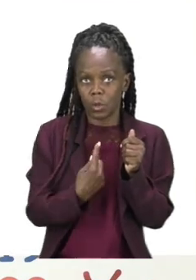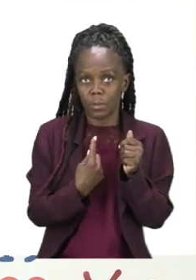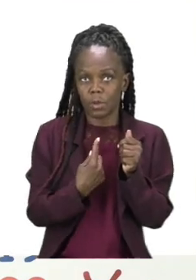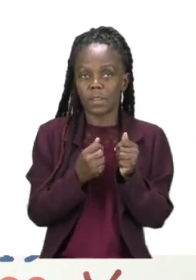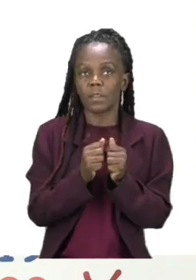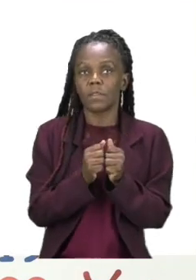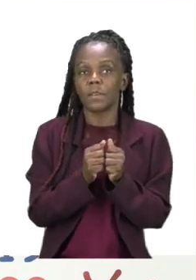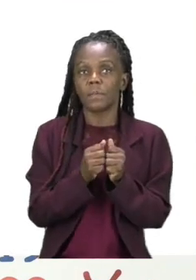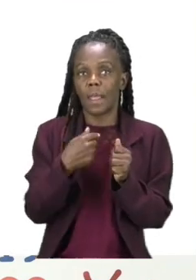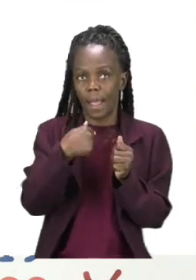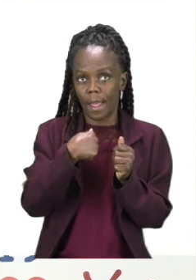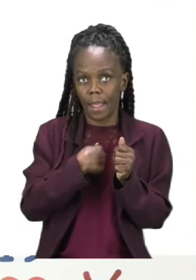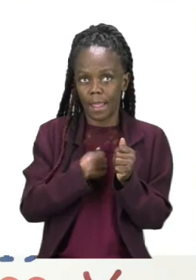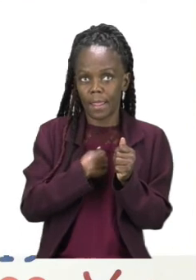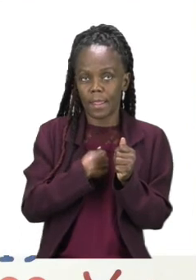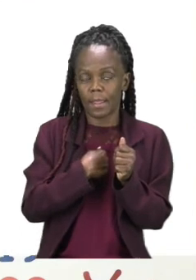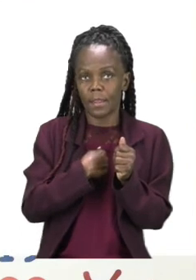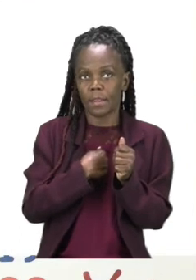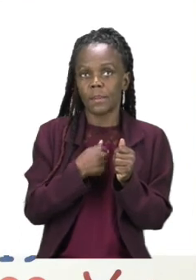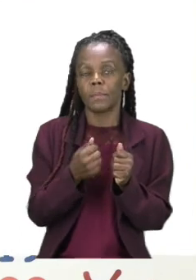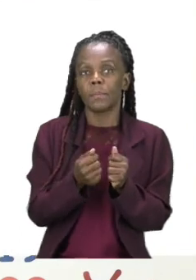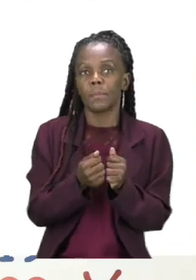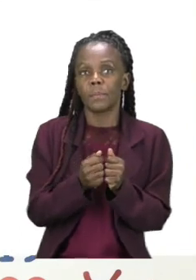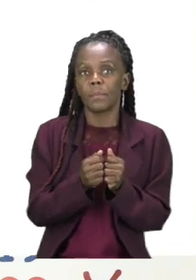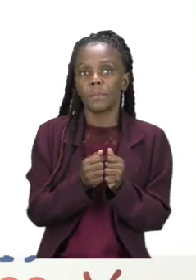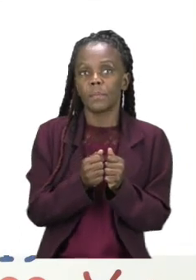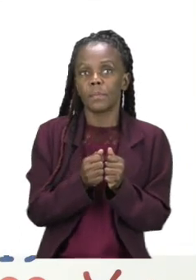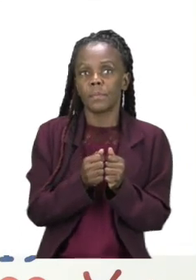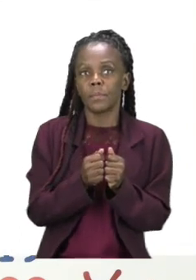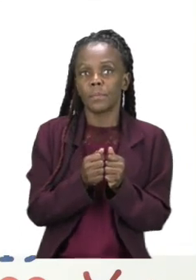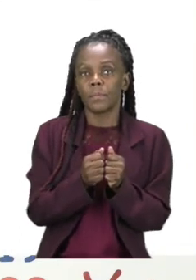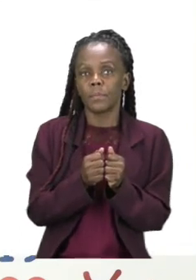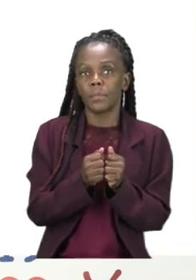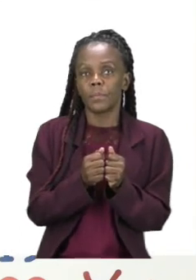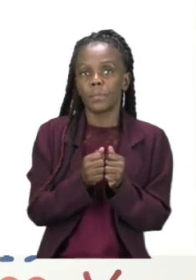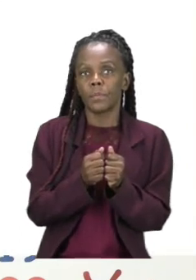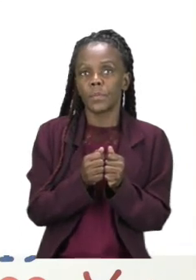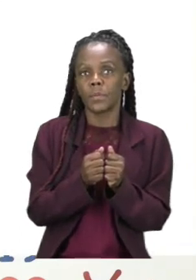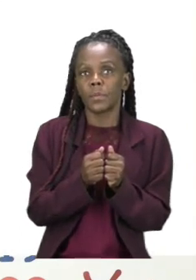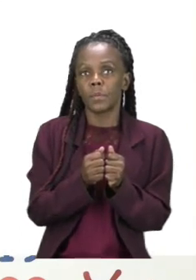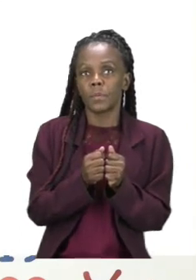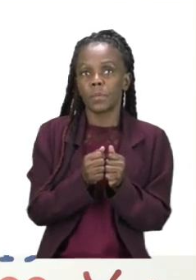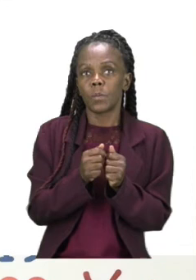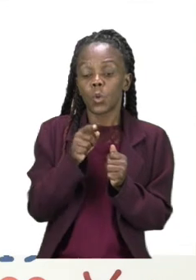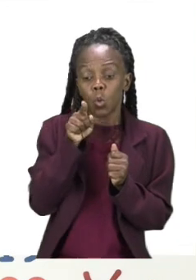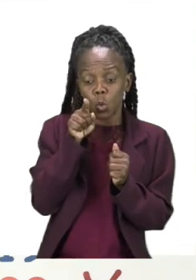I. Very good. The next one I want to talk about is the word